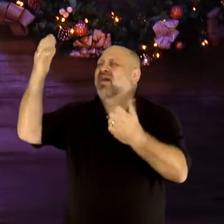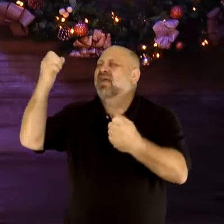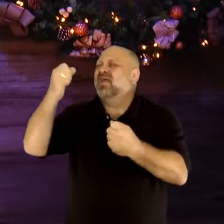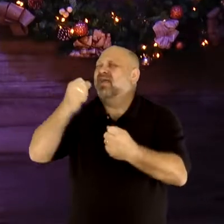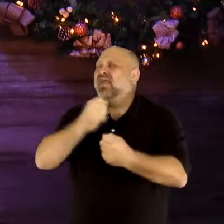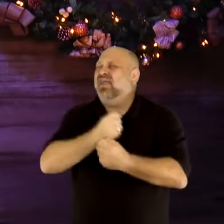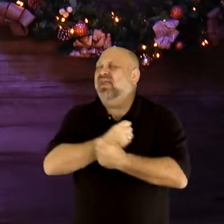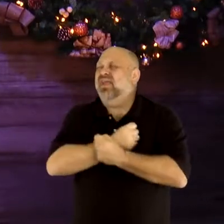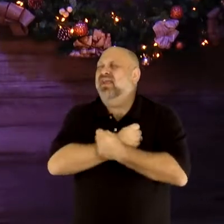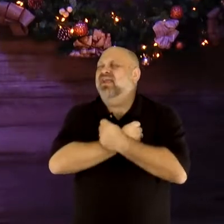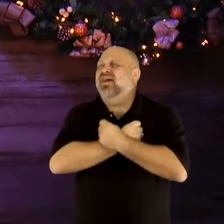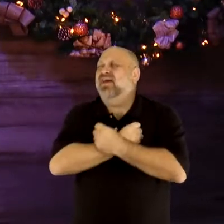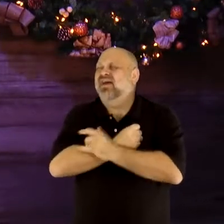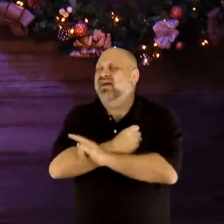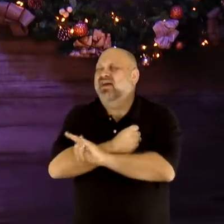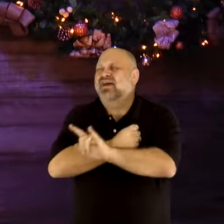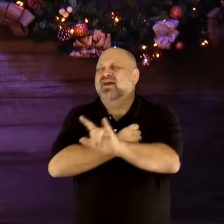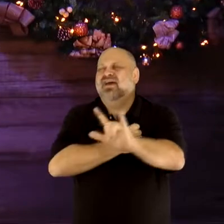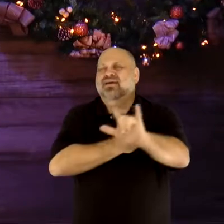Oh, how he